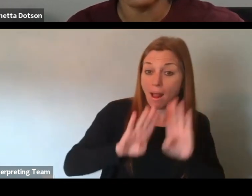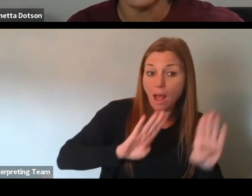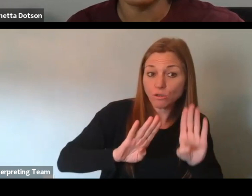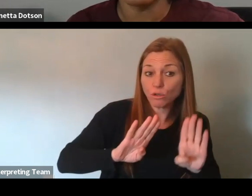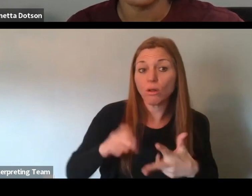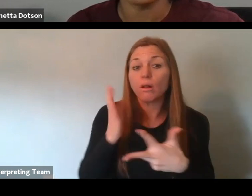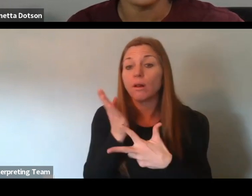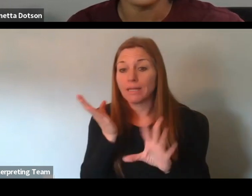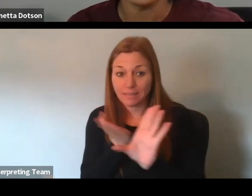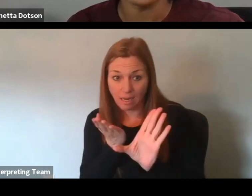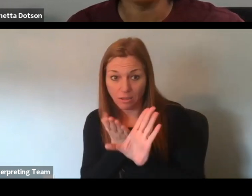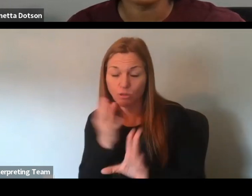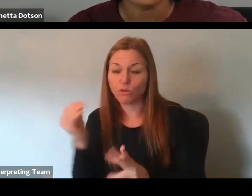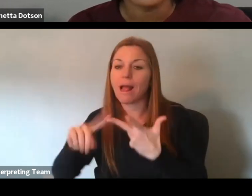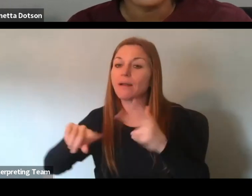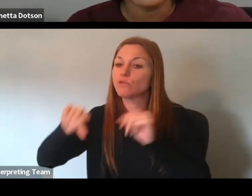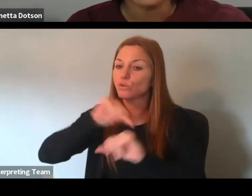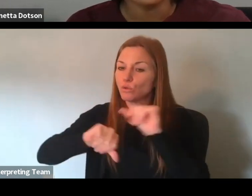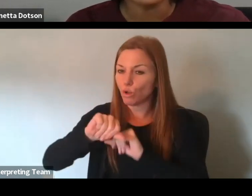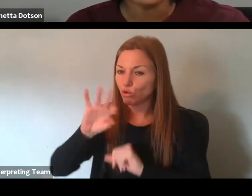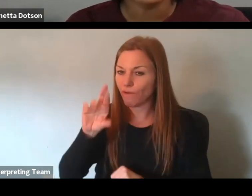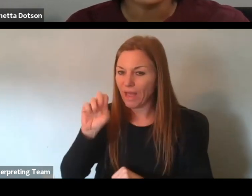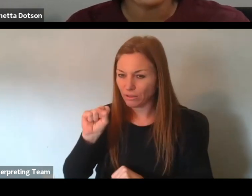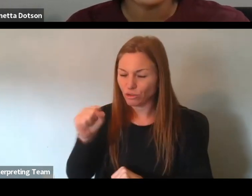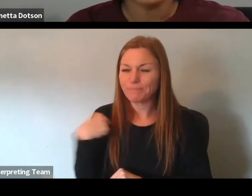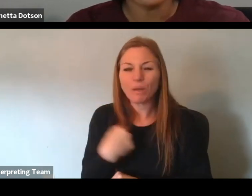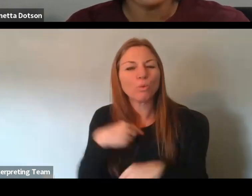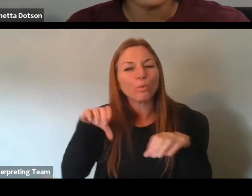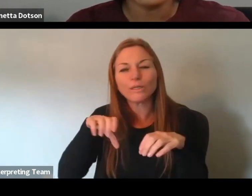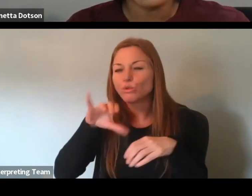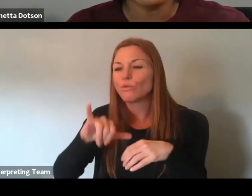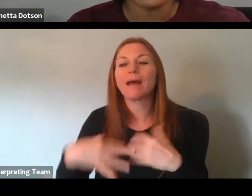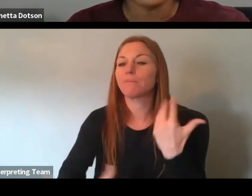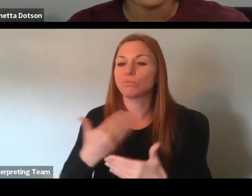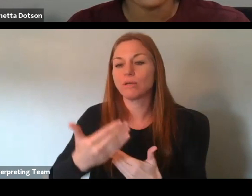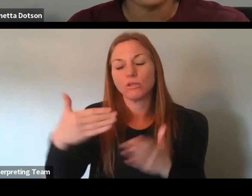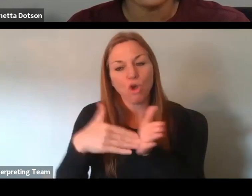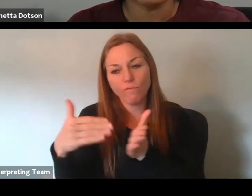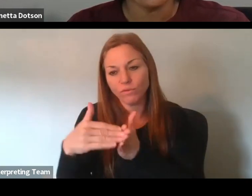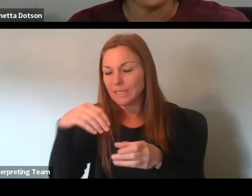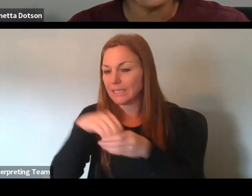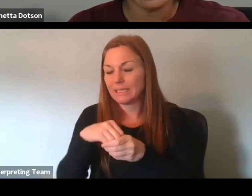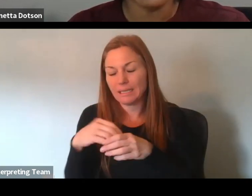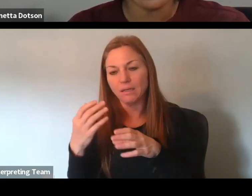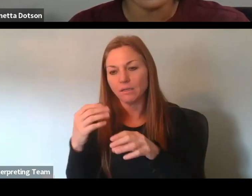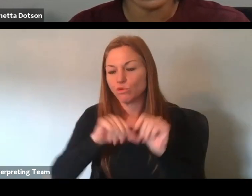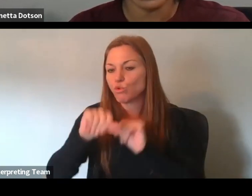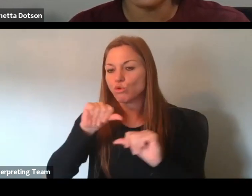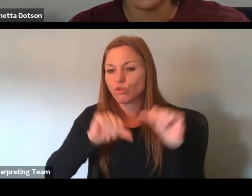and neuroscience, so many of you are probably familiar with this idea. I wanted to give some examples